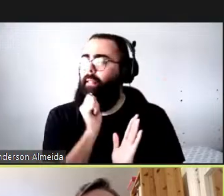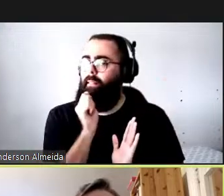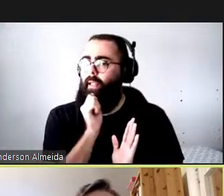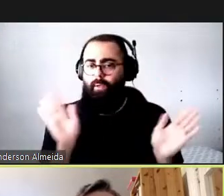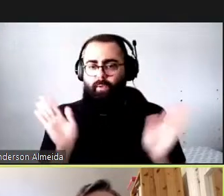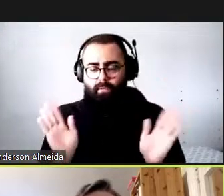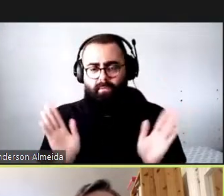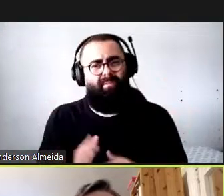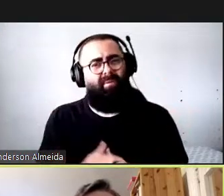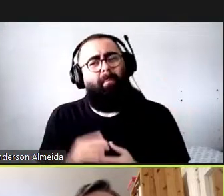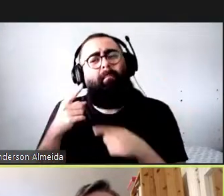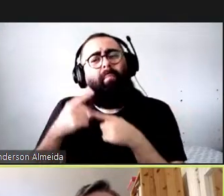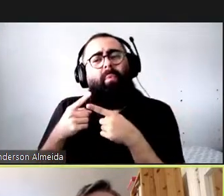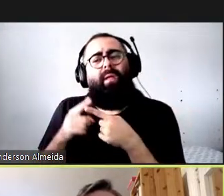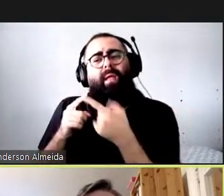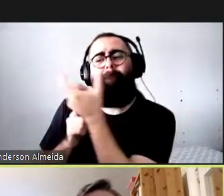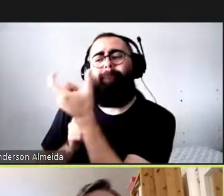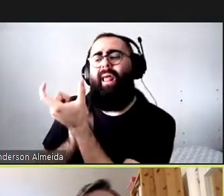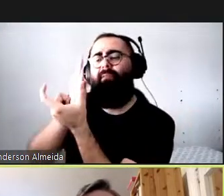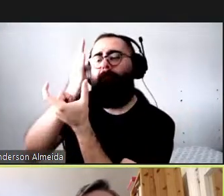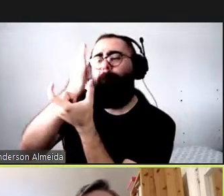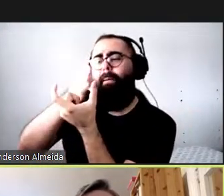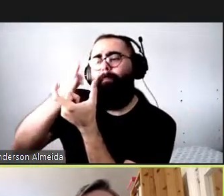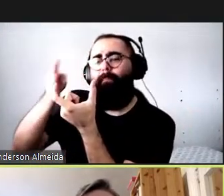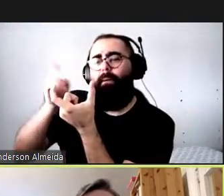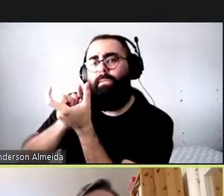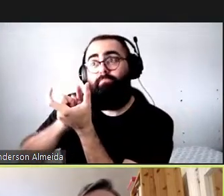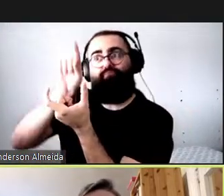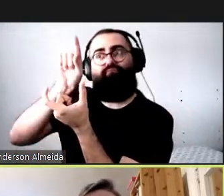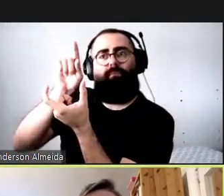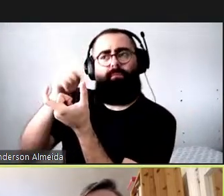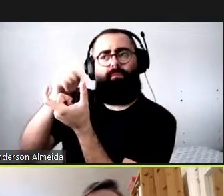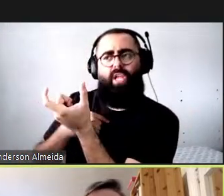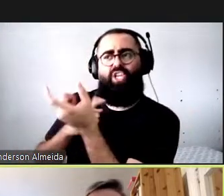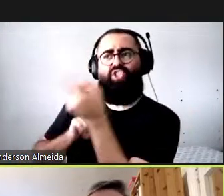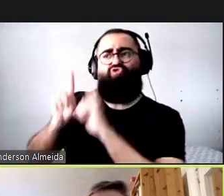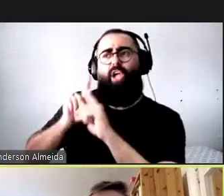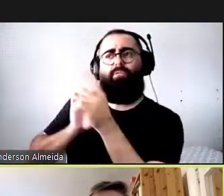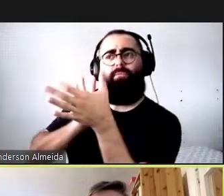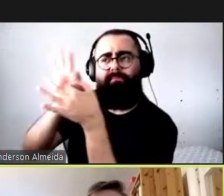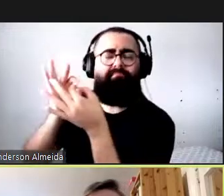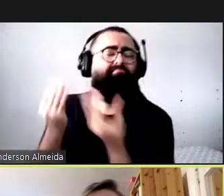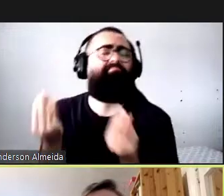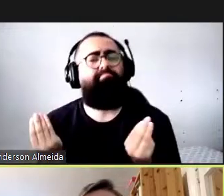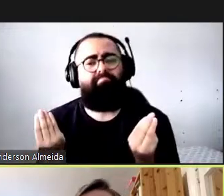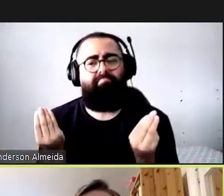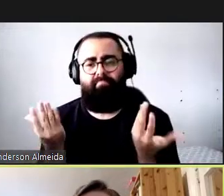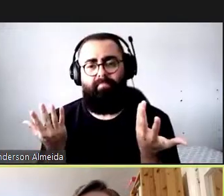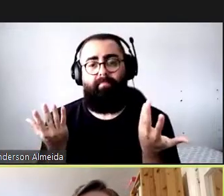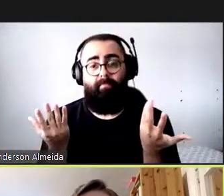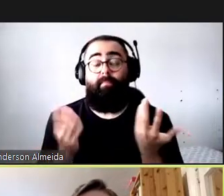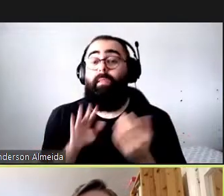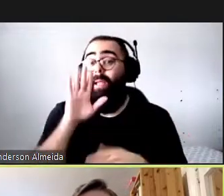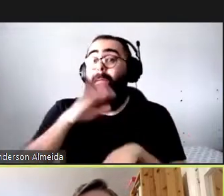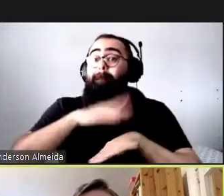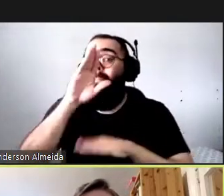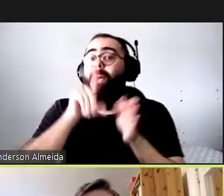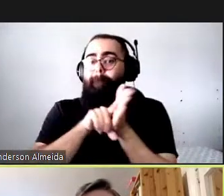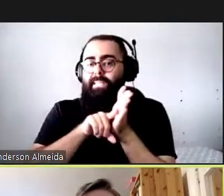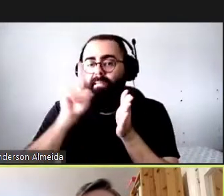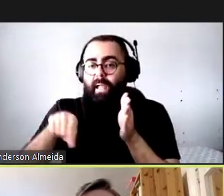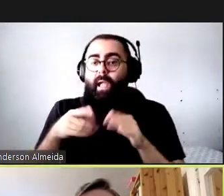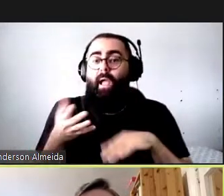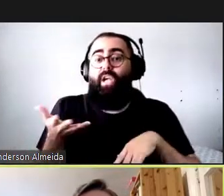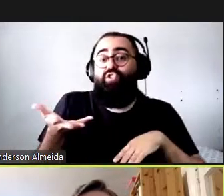Most of the research has been done on gestures that are either for rhythm and timing, what